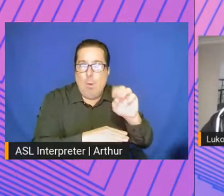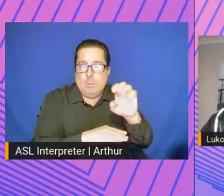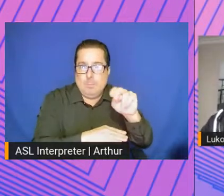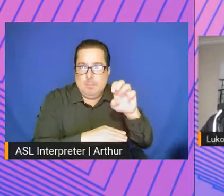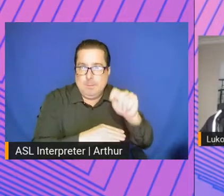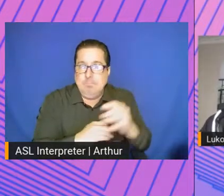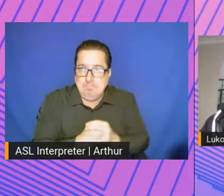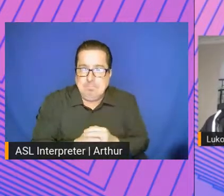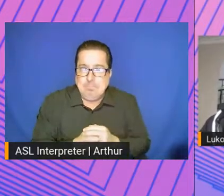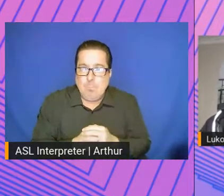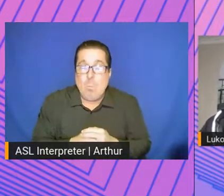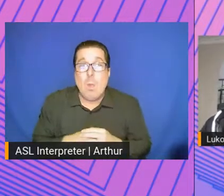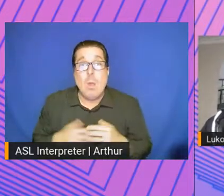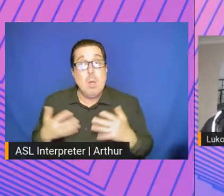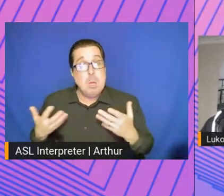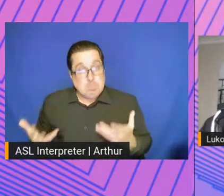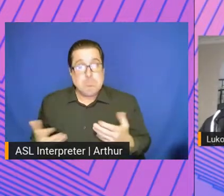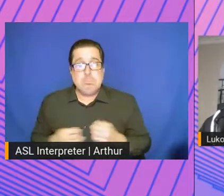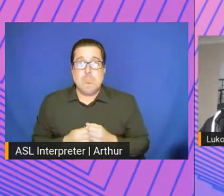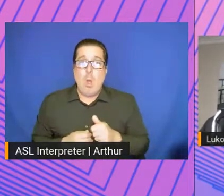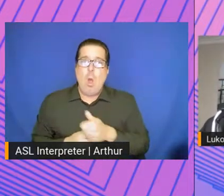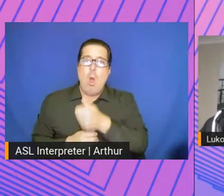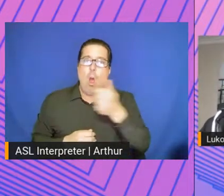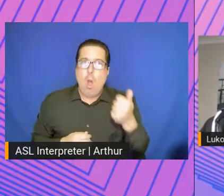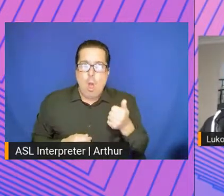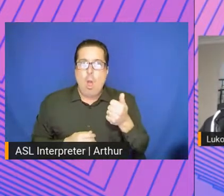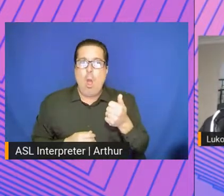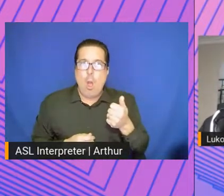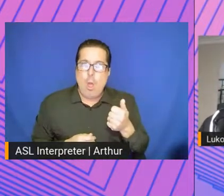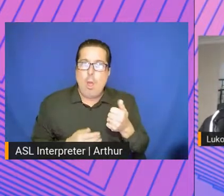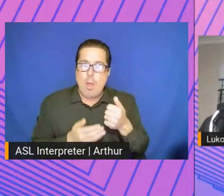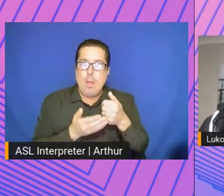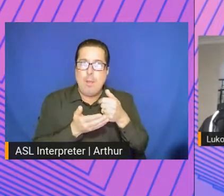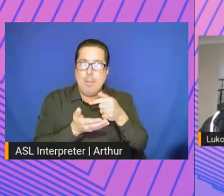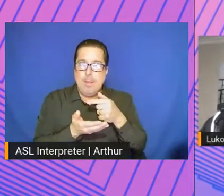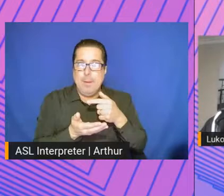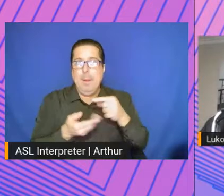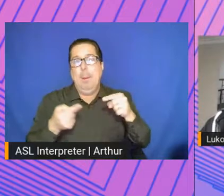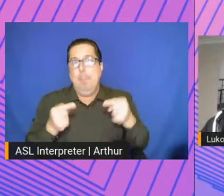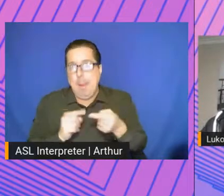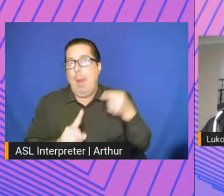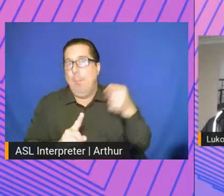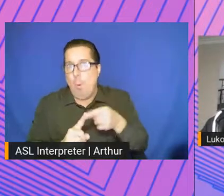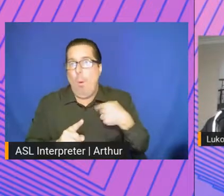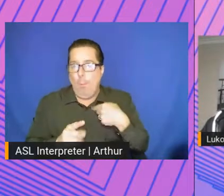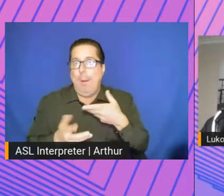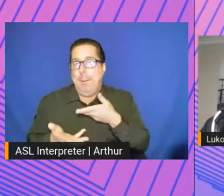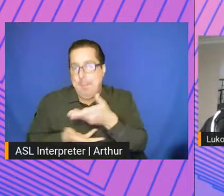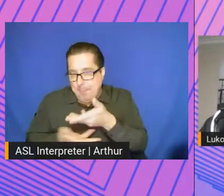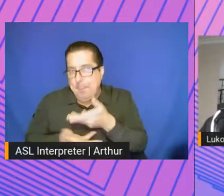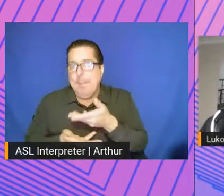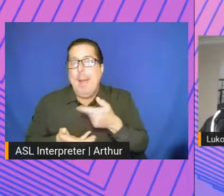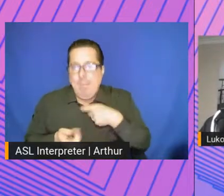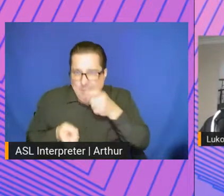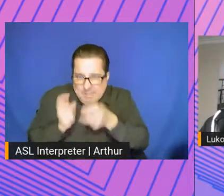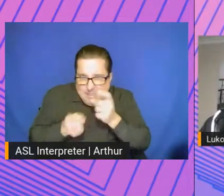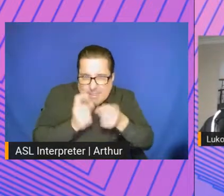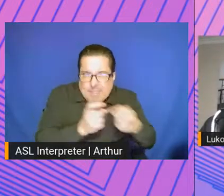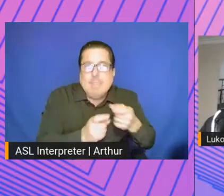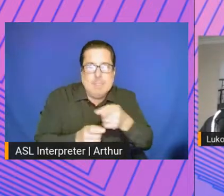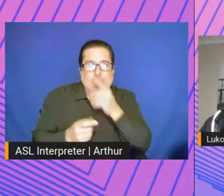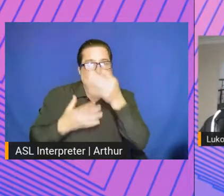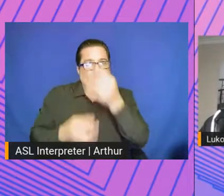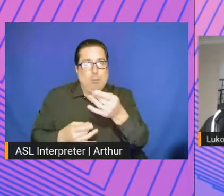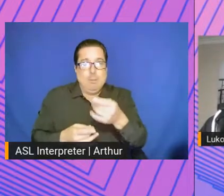All right. So another pain point that we dealt with, and yeah, this one was really interesting, was